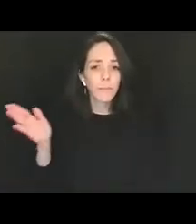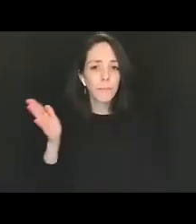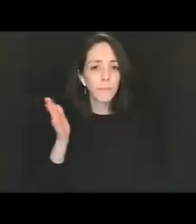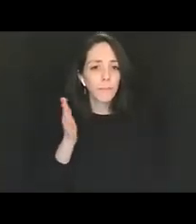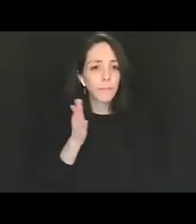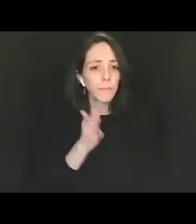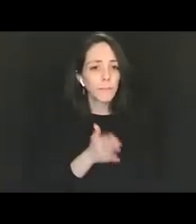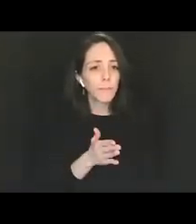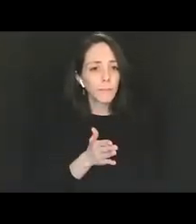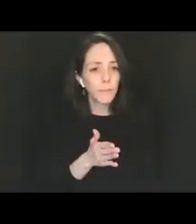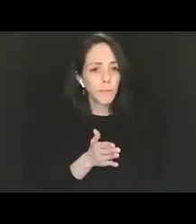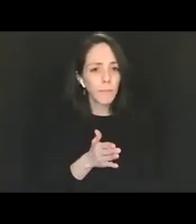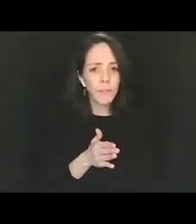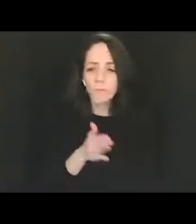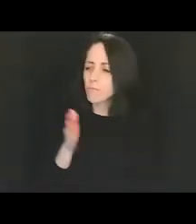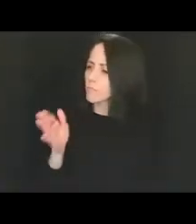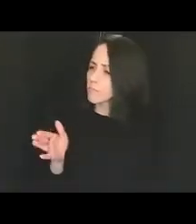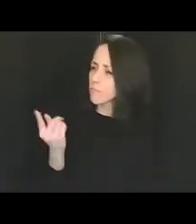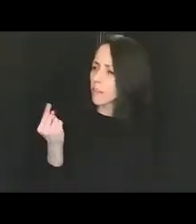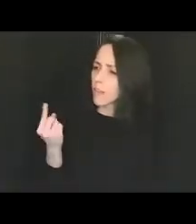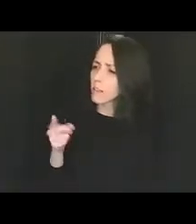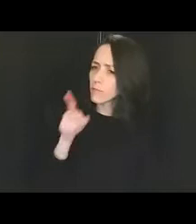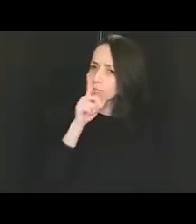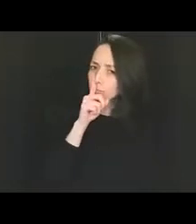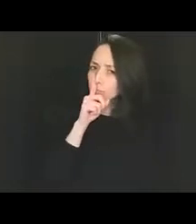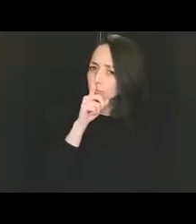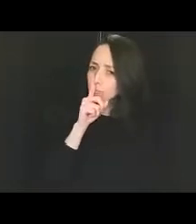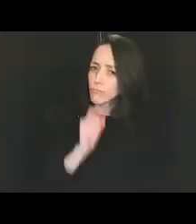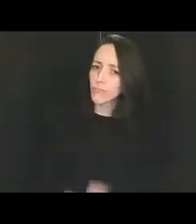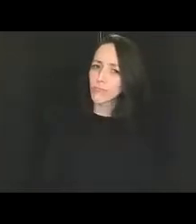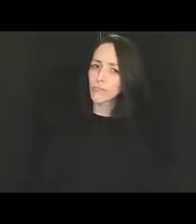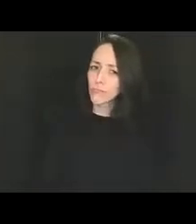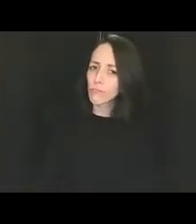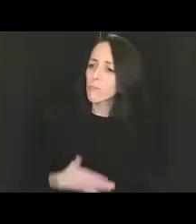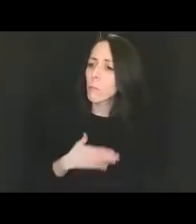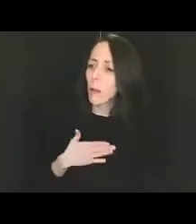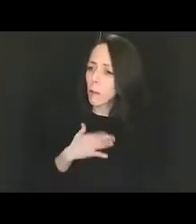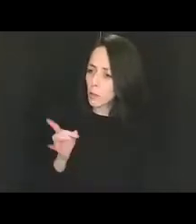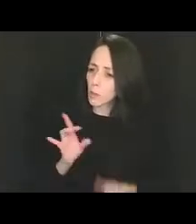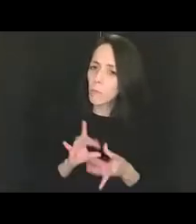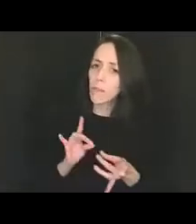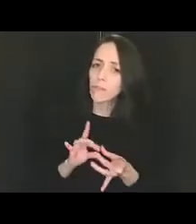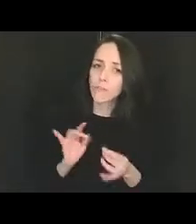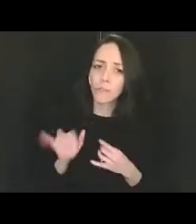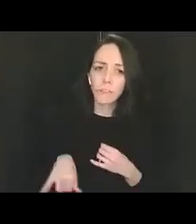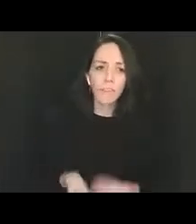I don't think last year it came up, so I'm glad you mentioned.